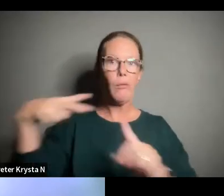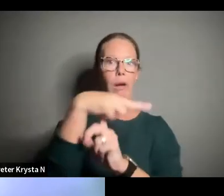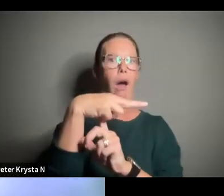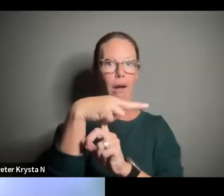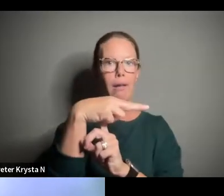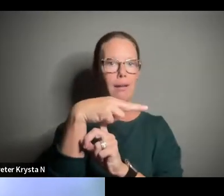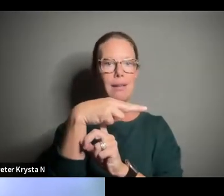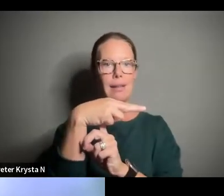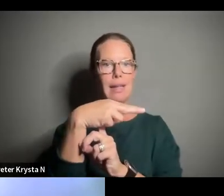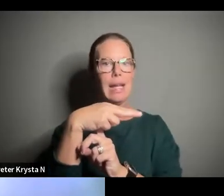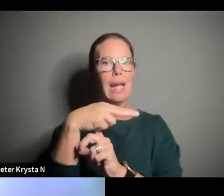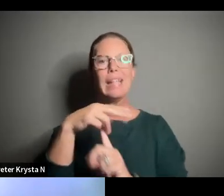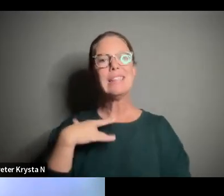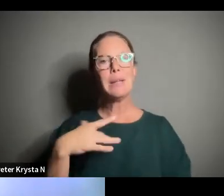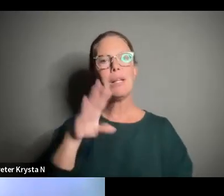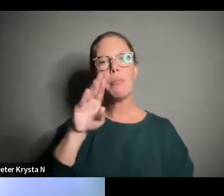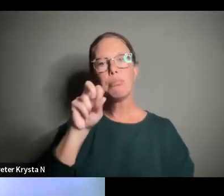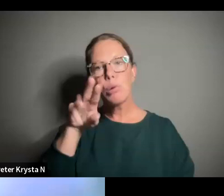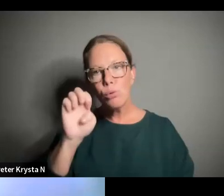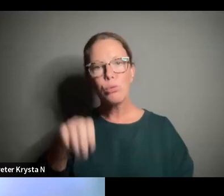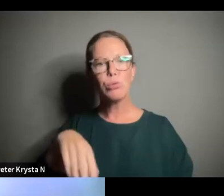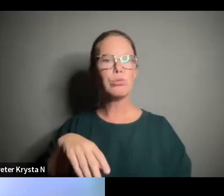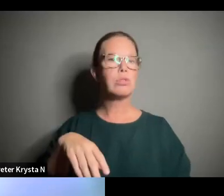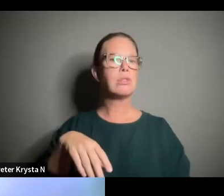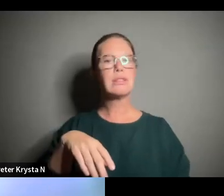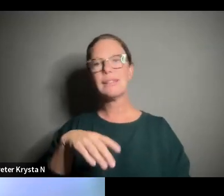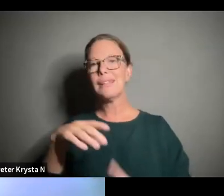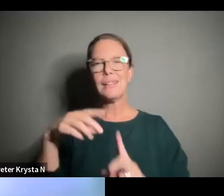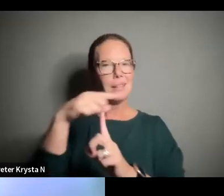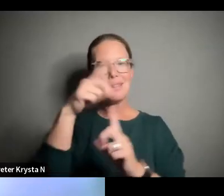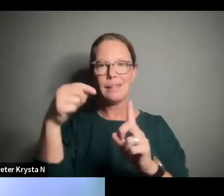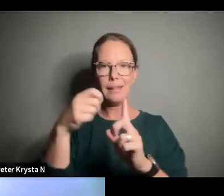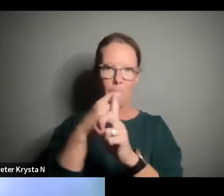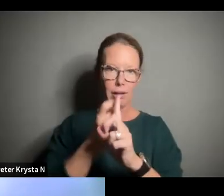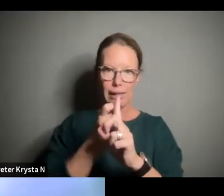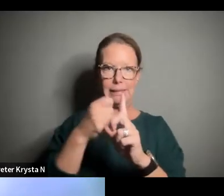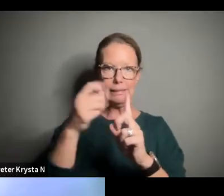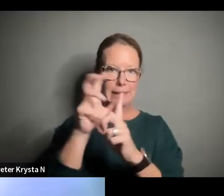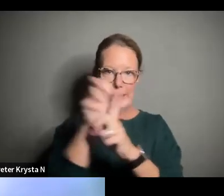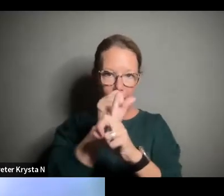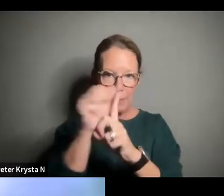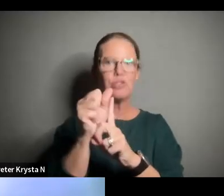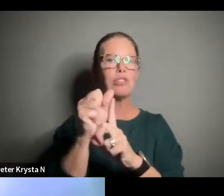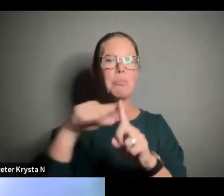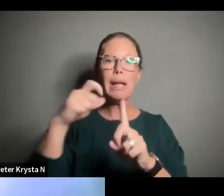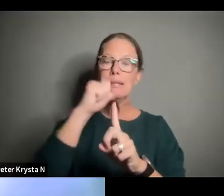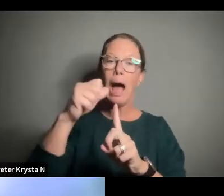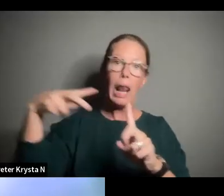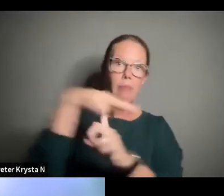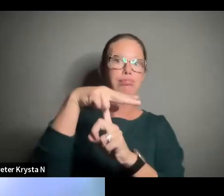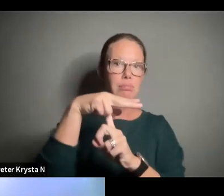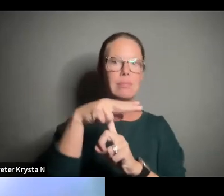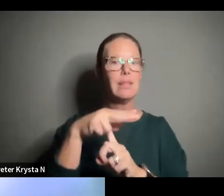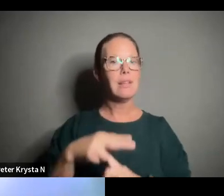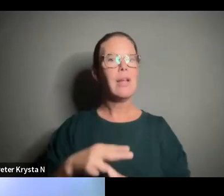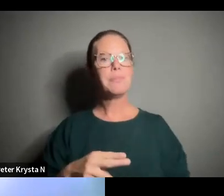a bruise to that spinal cord and a little vascular insult. And as we're doing all this work, there's some people much smarter than me looking